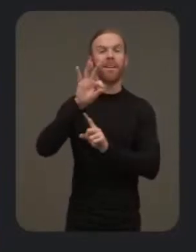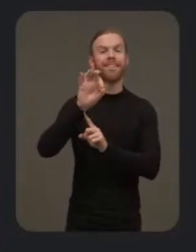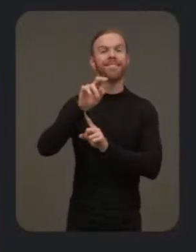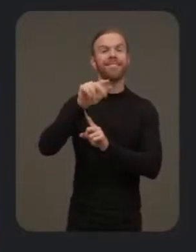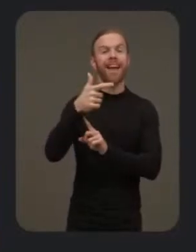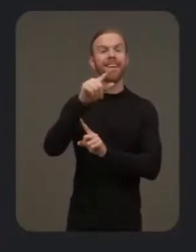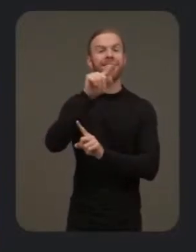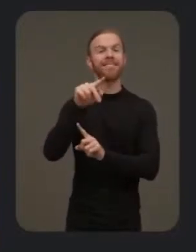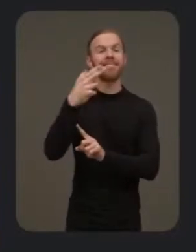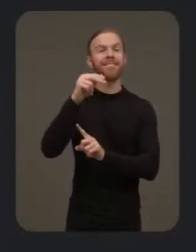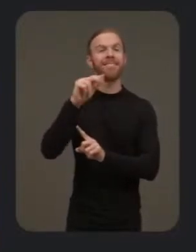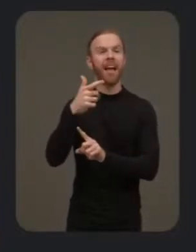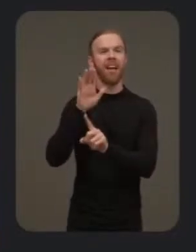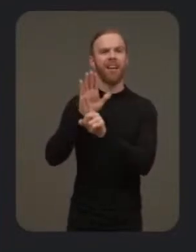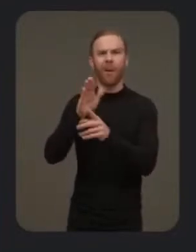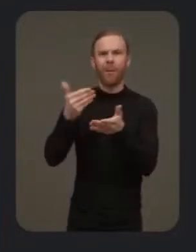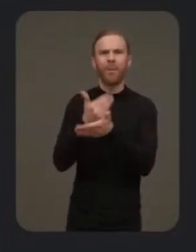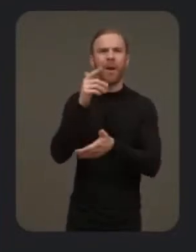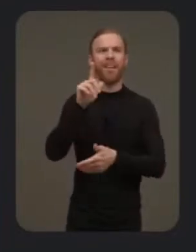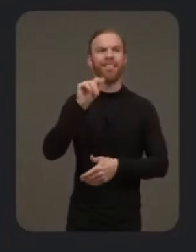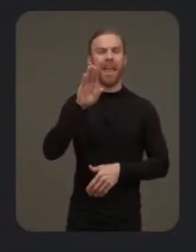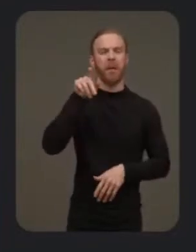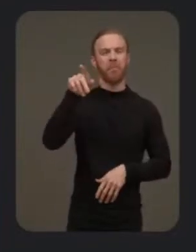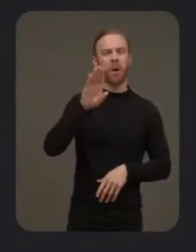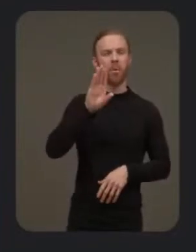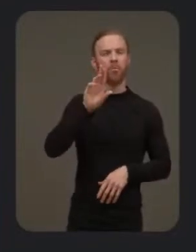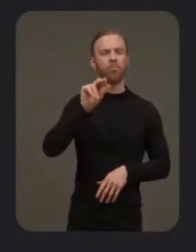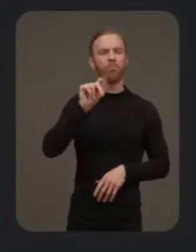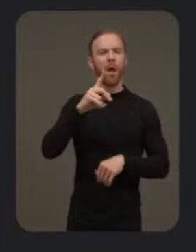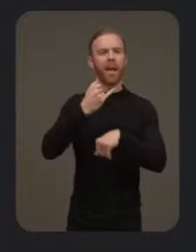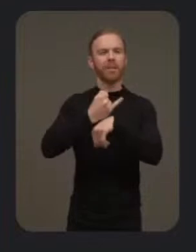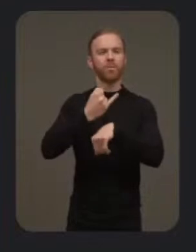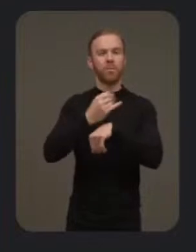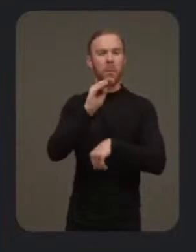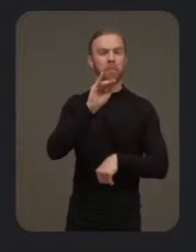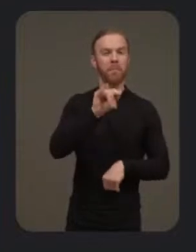pioneering lab at the Broad Institute of MIT and Harvard.